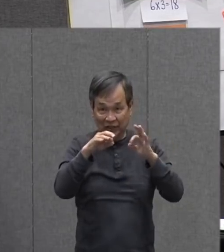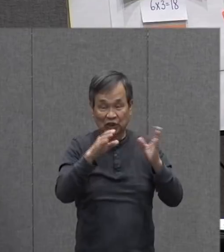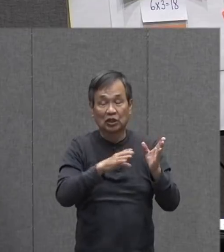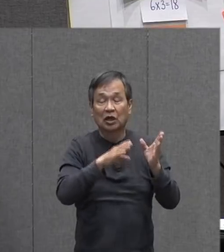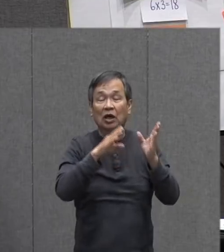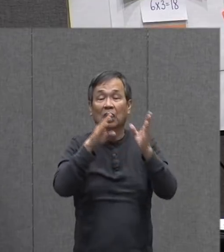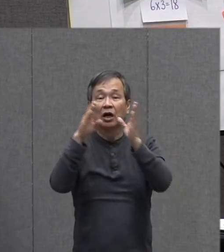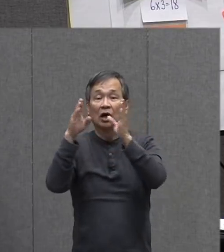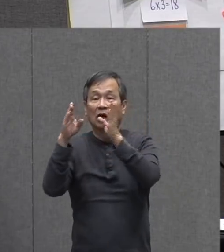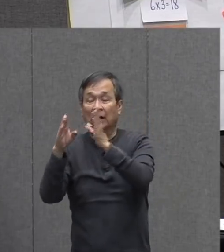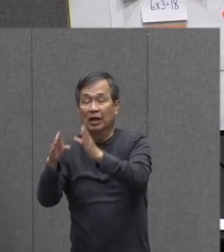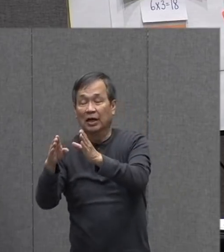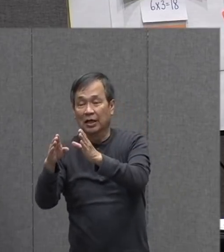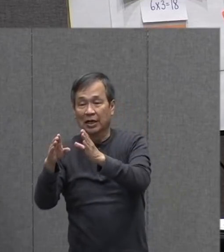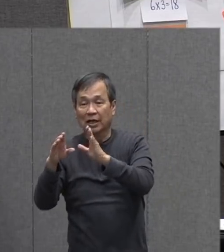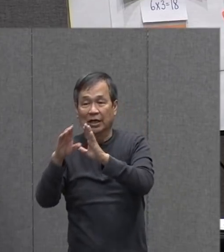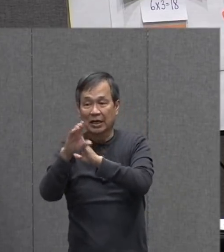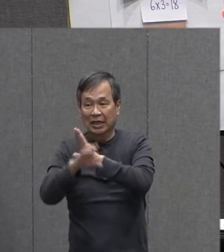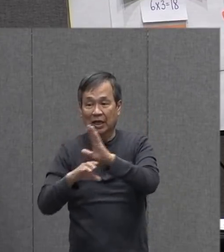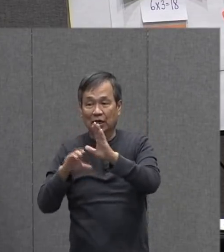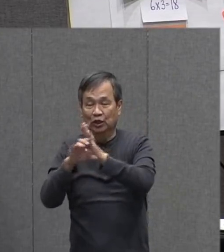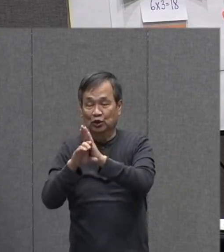and each bag